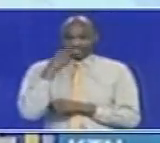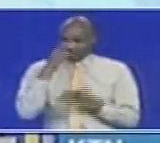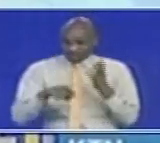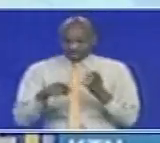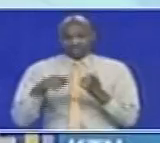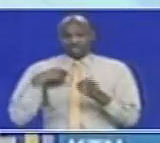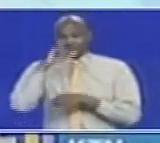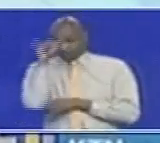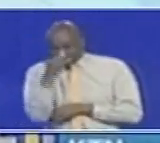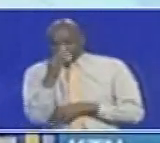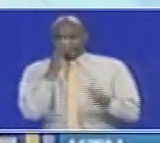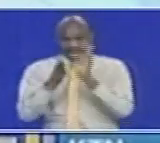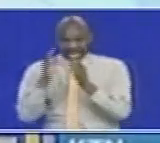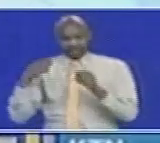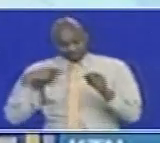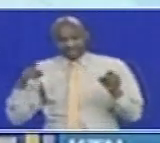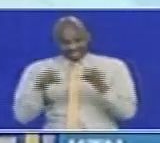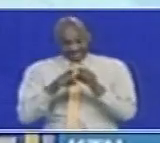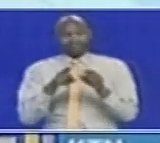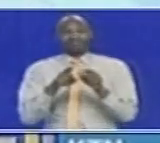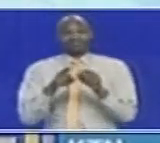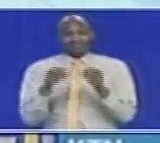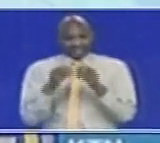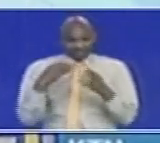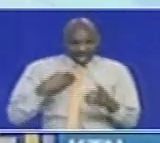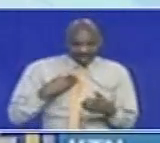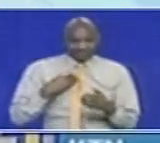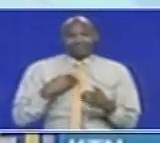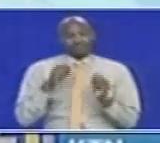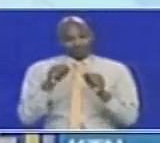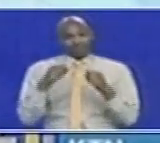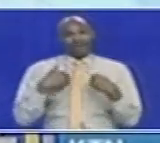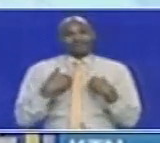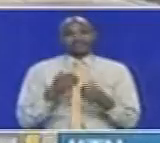which had planned a counter rally on Saturday, has called off its rally.